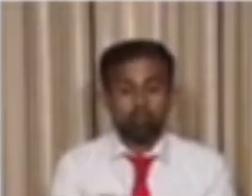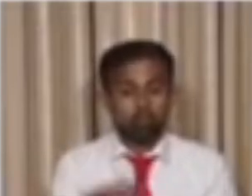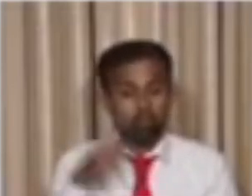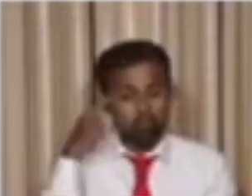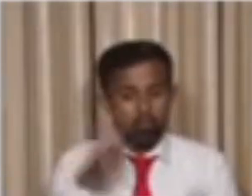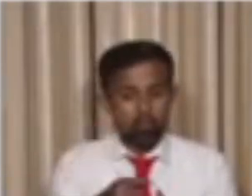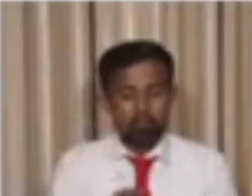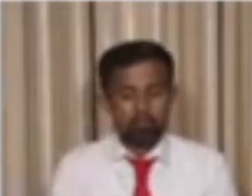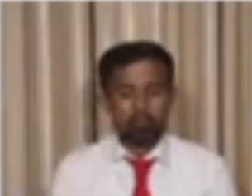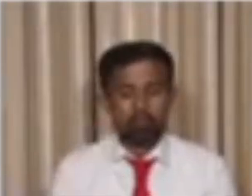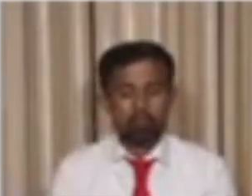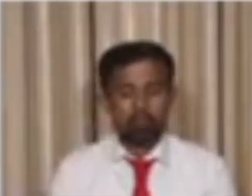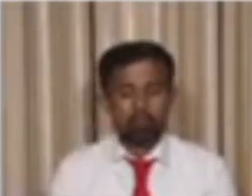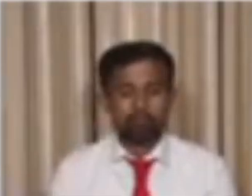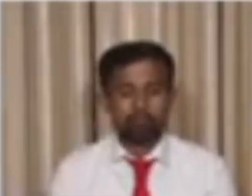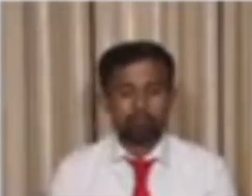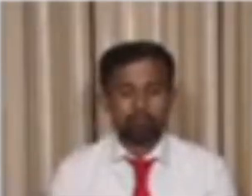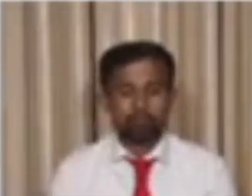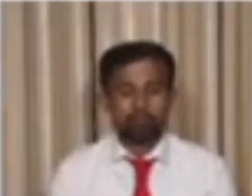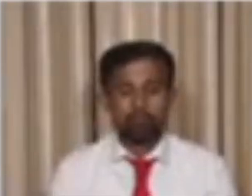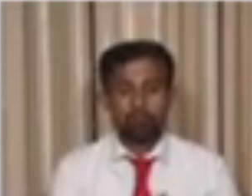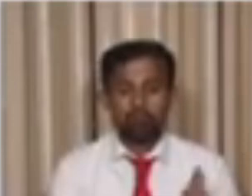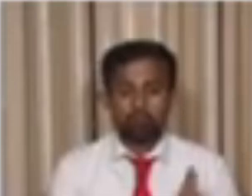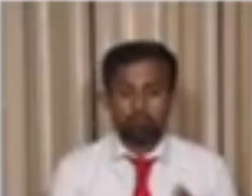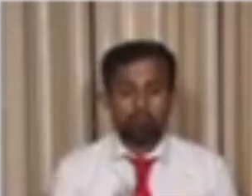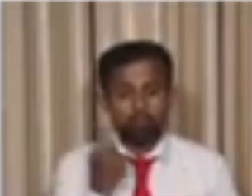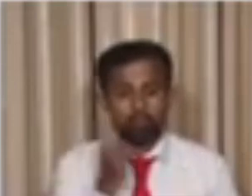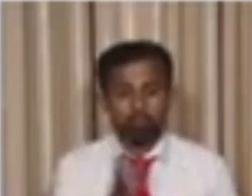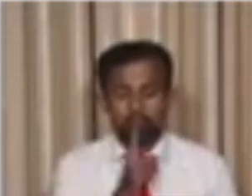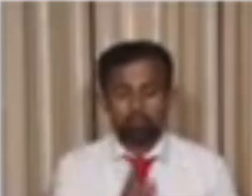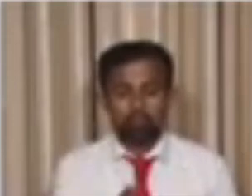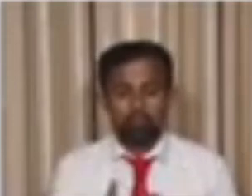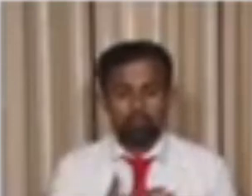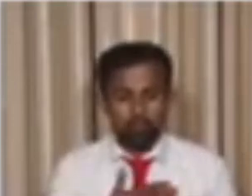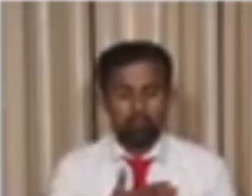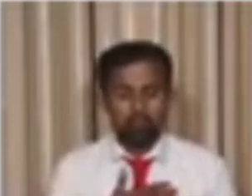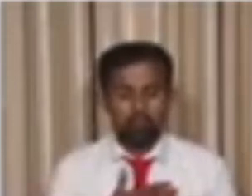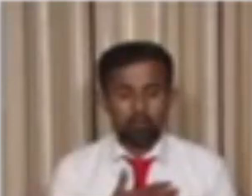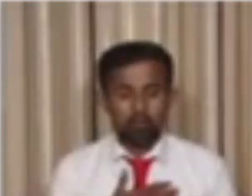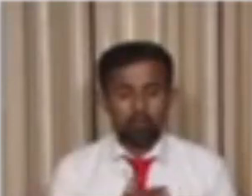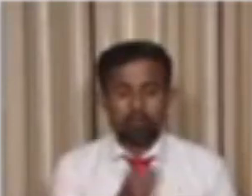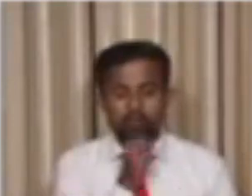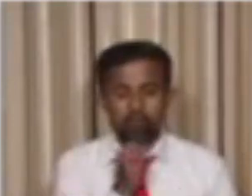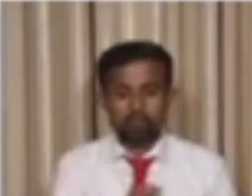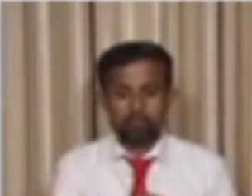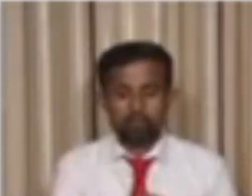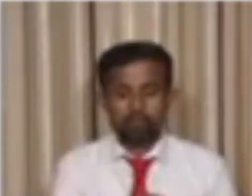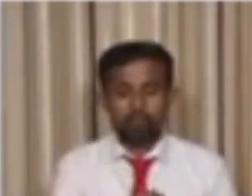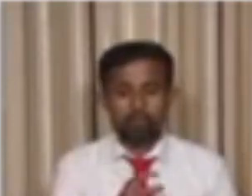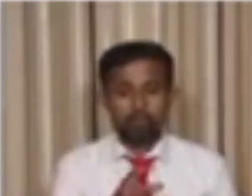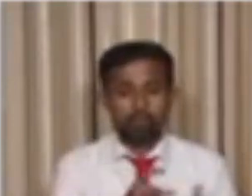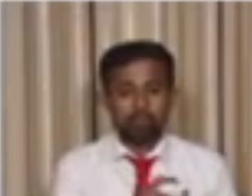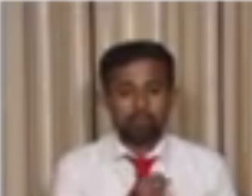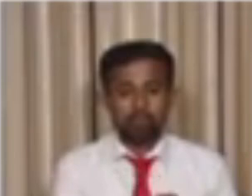the deputy leader, Mr. S.J. Vichelvanayagam, and all others opposed that act. And so the act